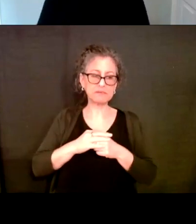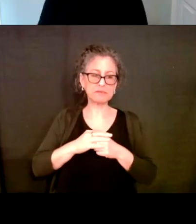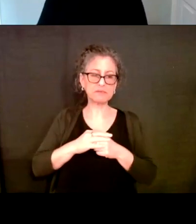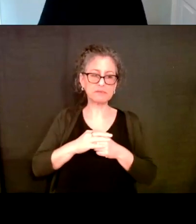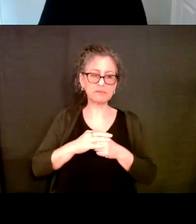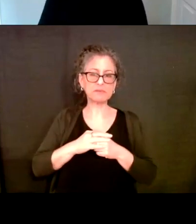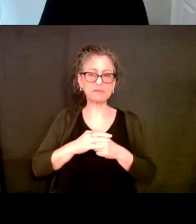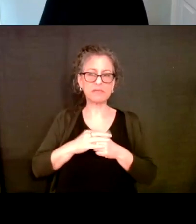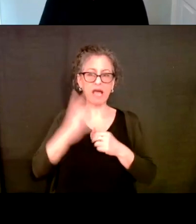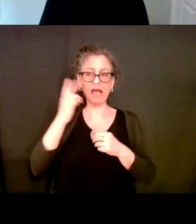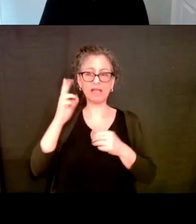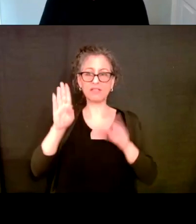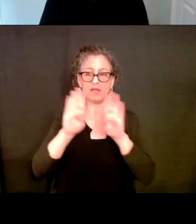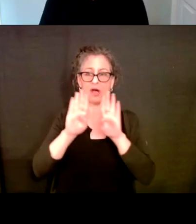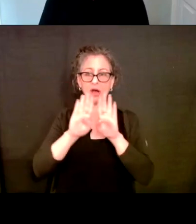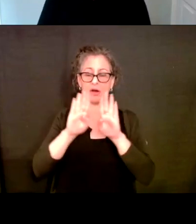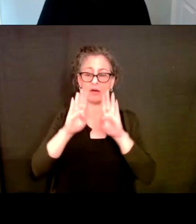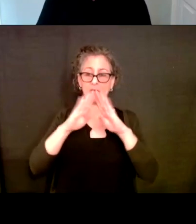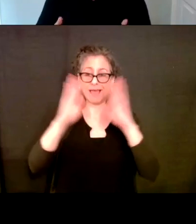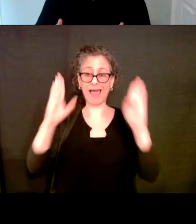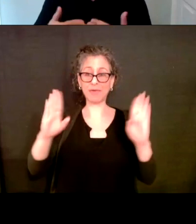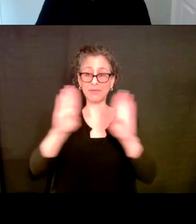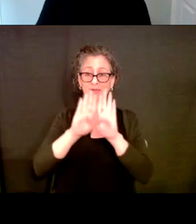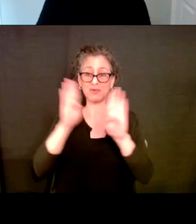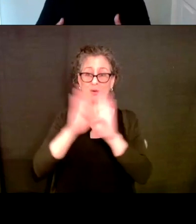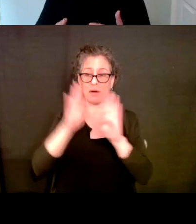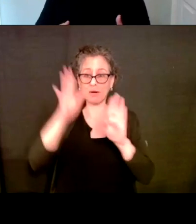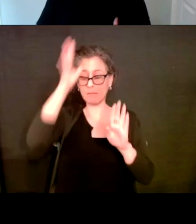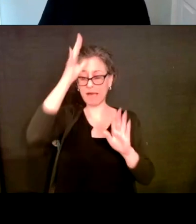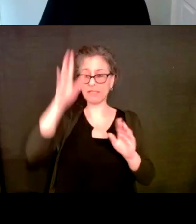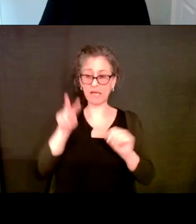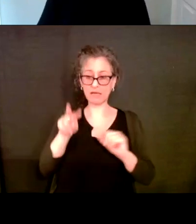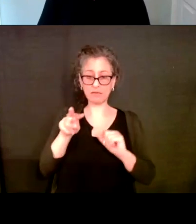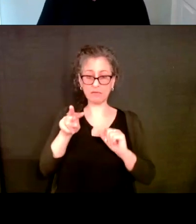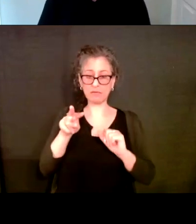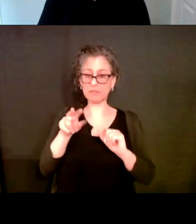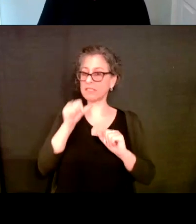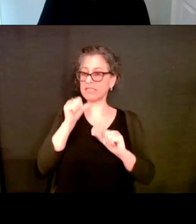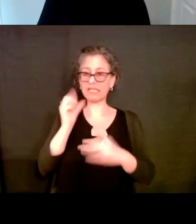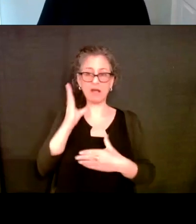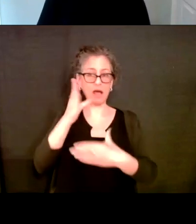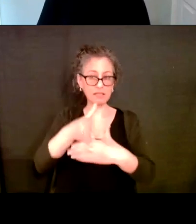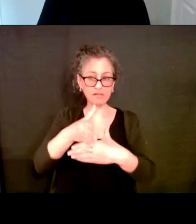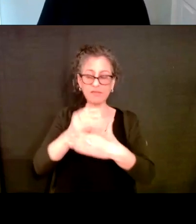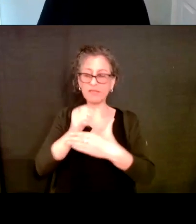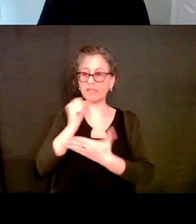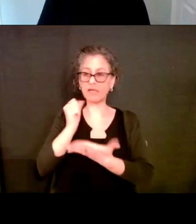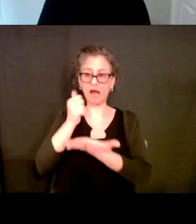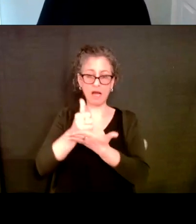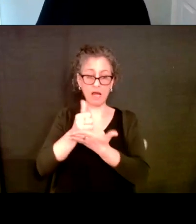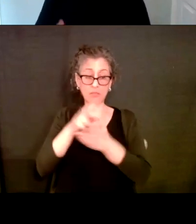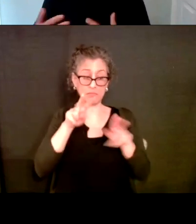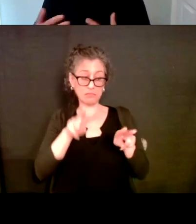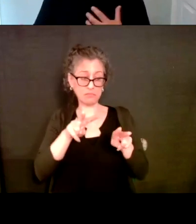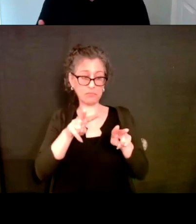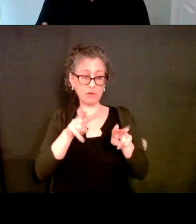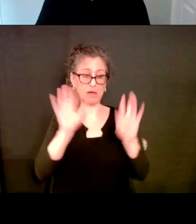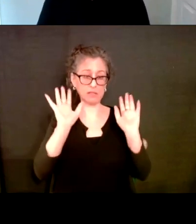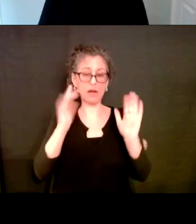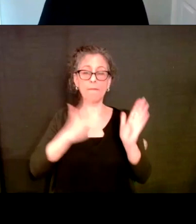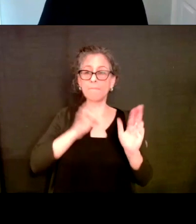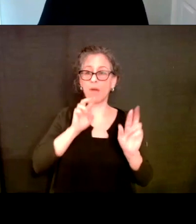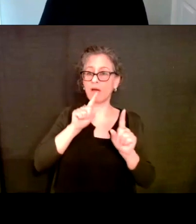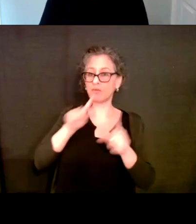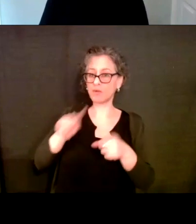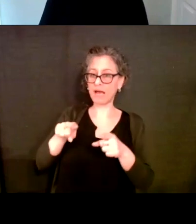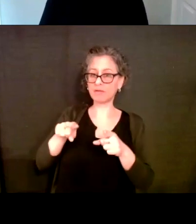of the house my father standing there, who said nothing and who did not intervene. And so my reaction